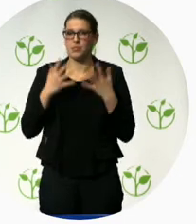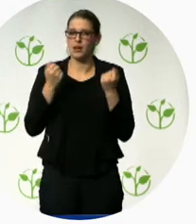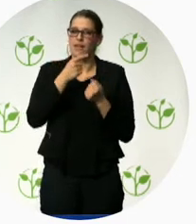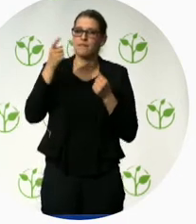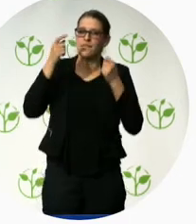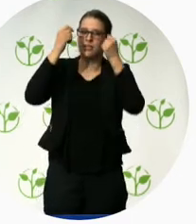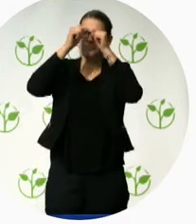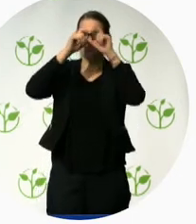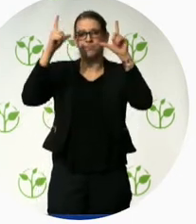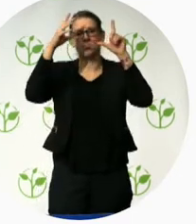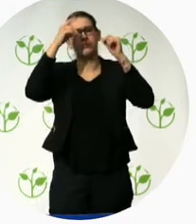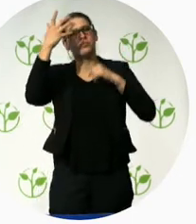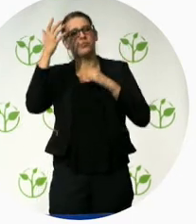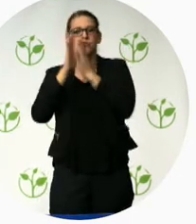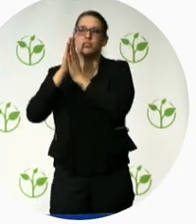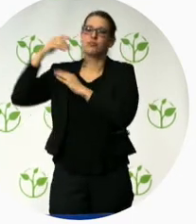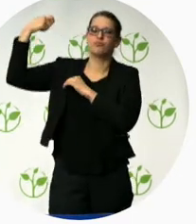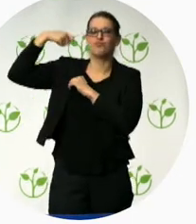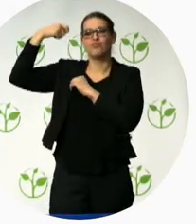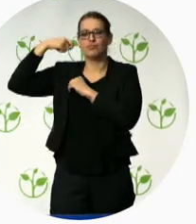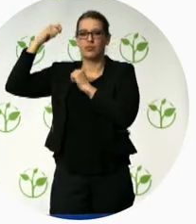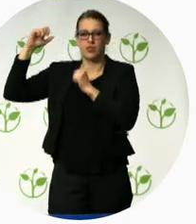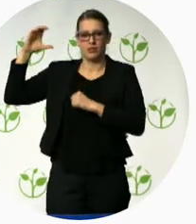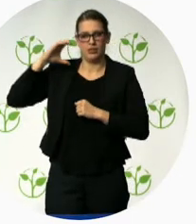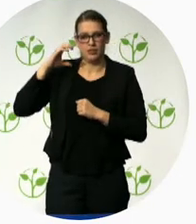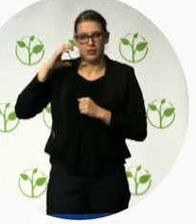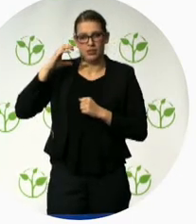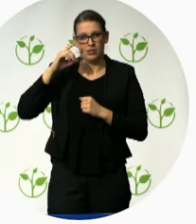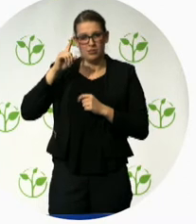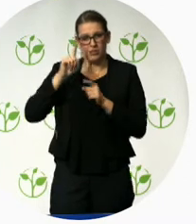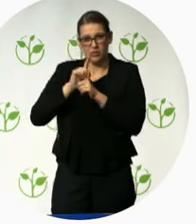has to be done from the government level, and the political